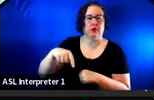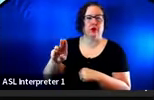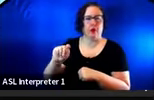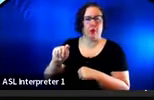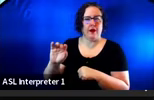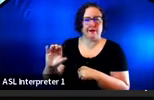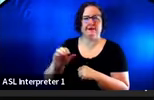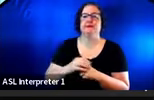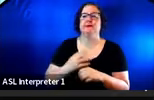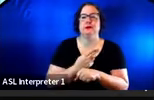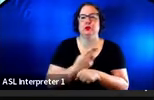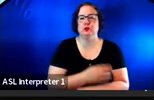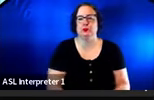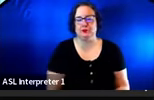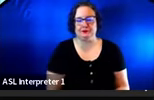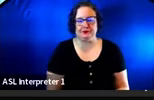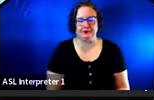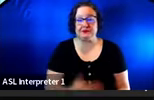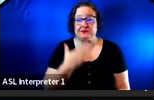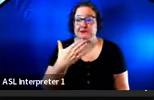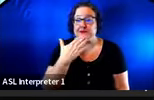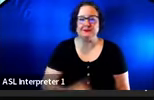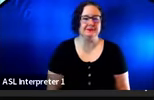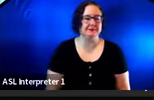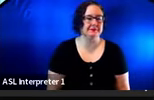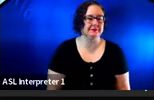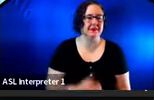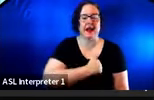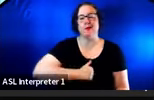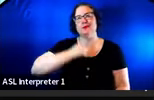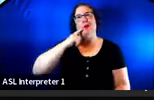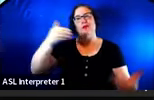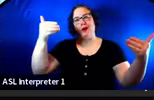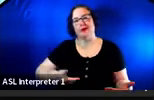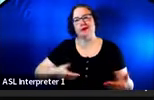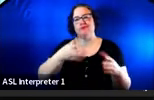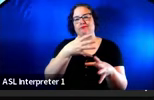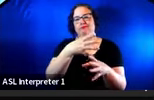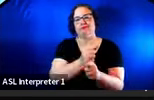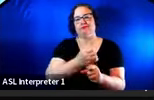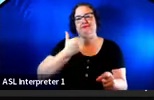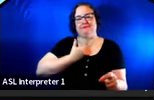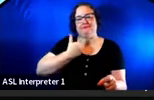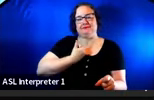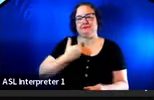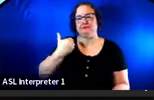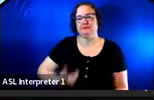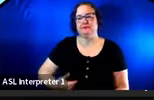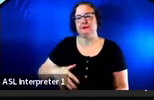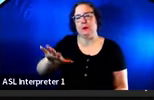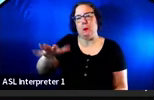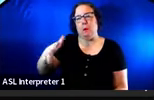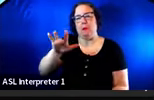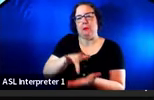back to Andy. Thanks, Jesse. Appreciate it. Sorry, I forgot to introduce my little spiel. I'm a nearly